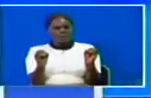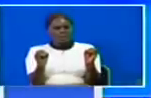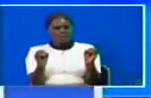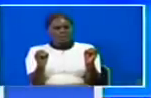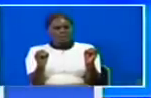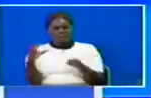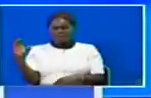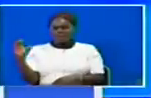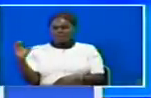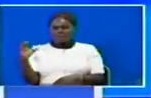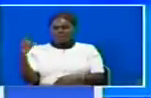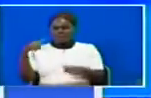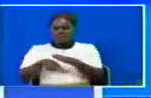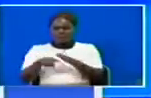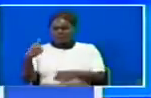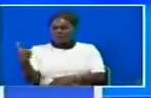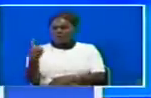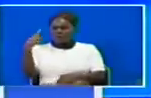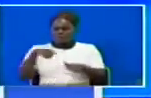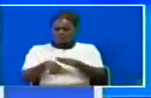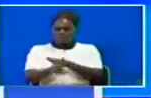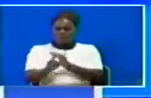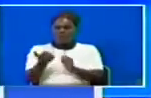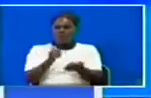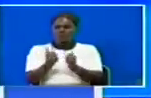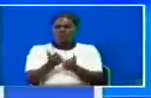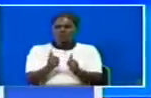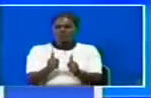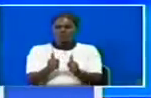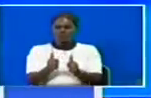Christian Eriksen scored the only goal of the game as Tottenham Hotspurs edged out Christian.